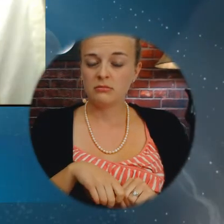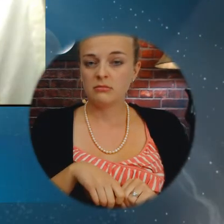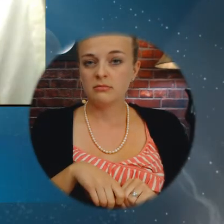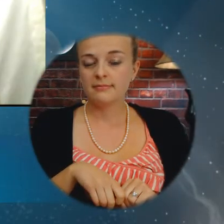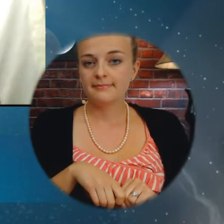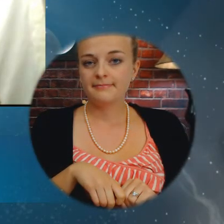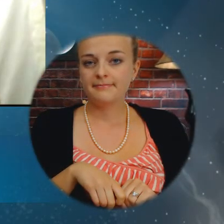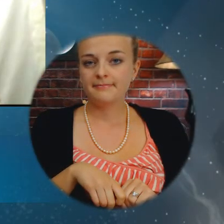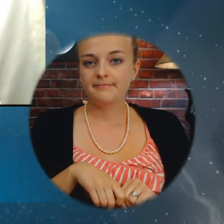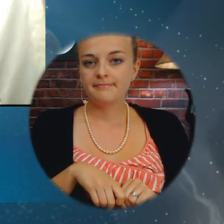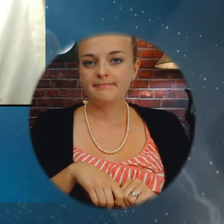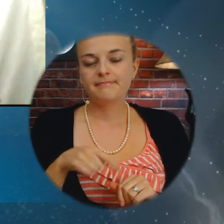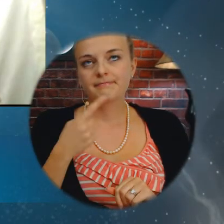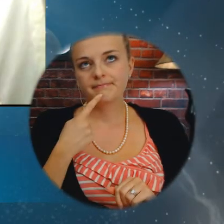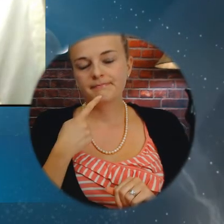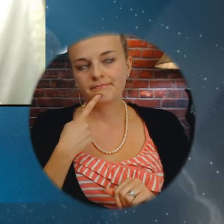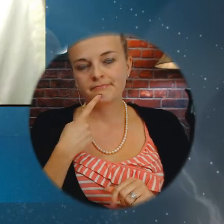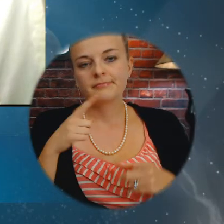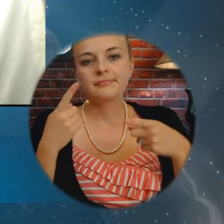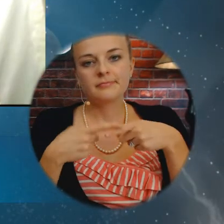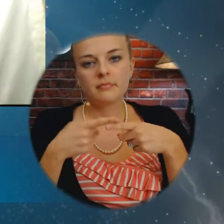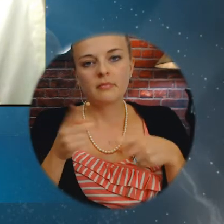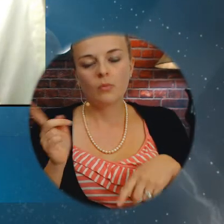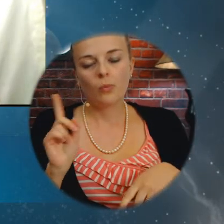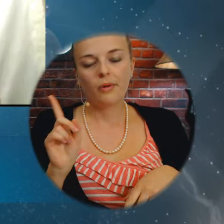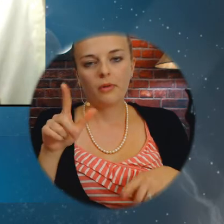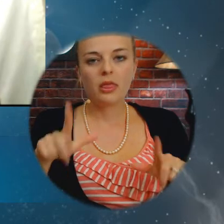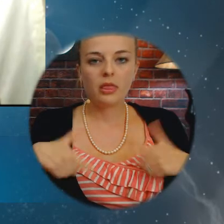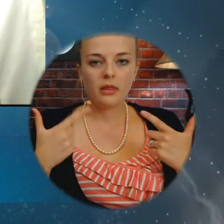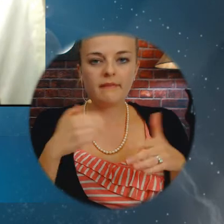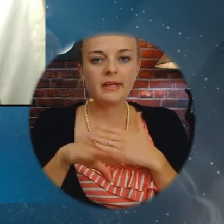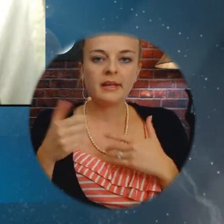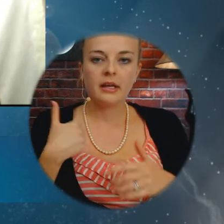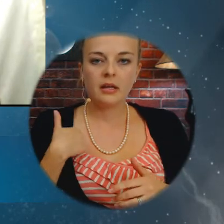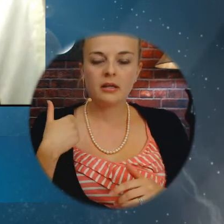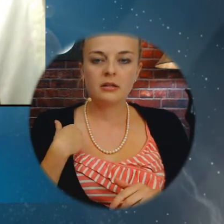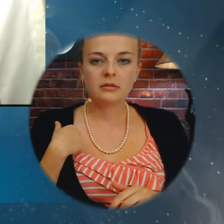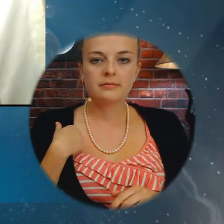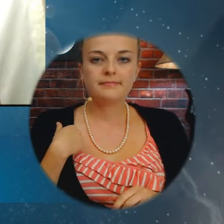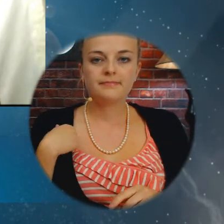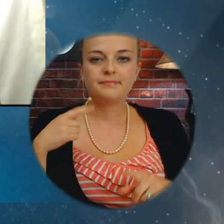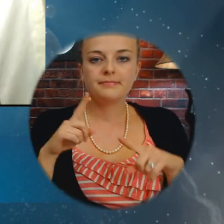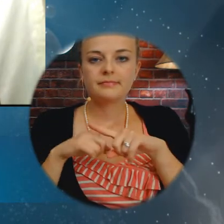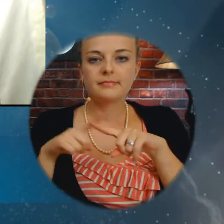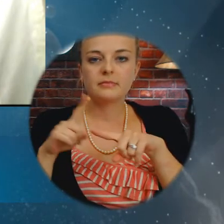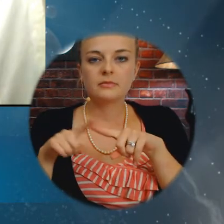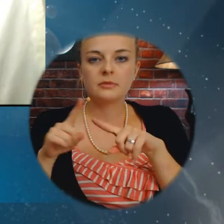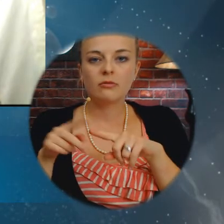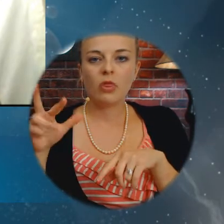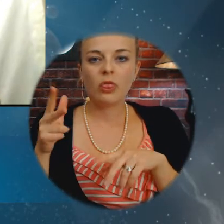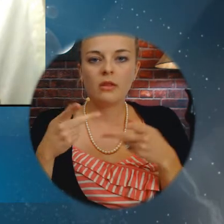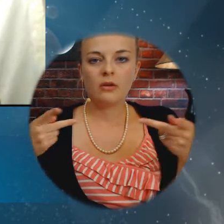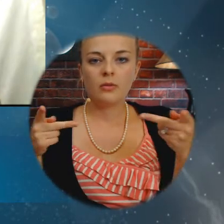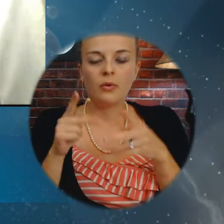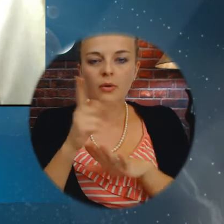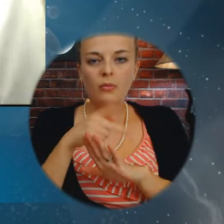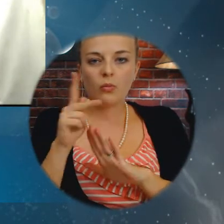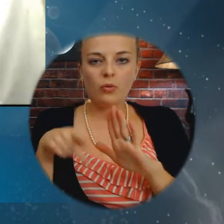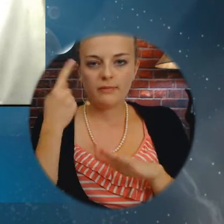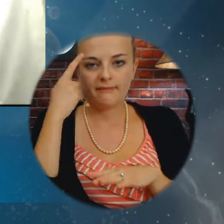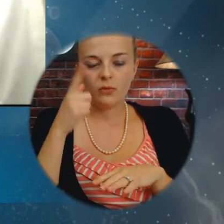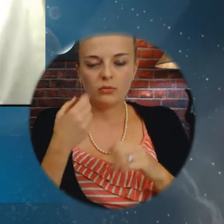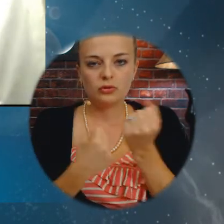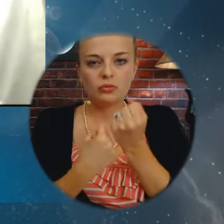Well, I mean, it really depends where you live, number one, in Canada because there are different third-party programs that are available.